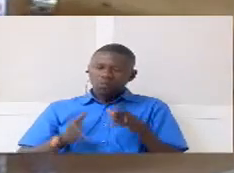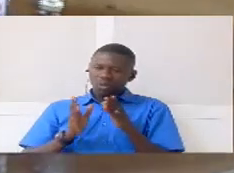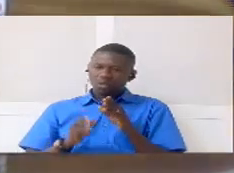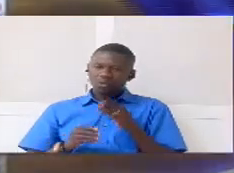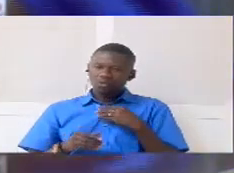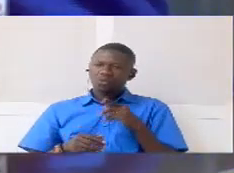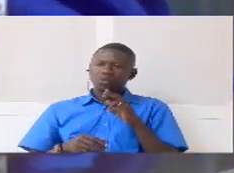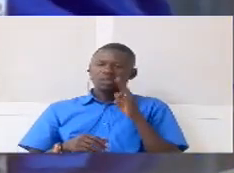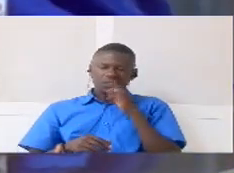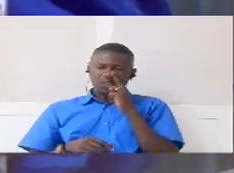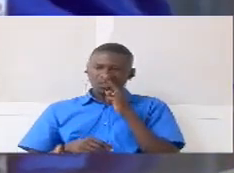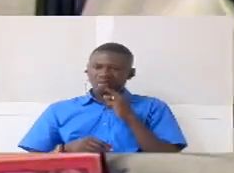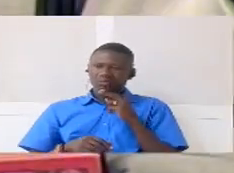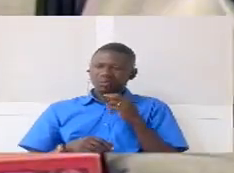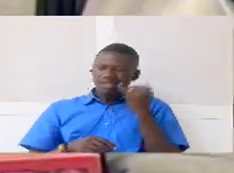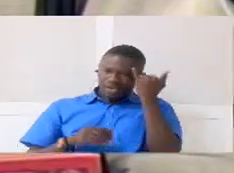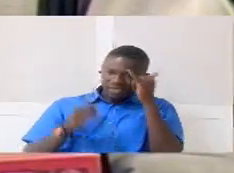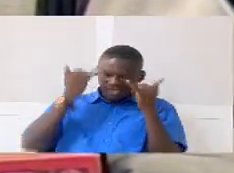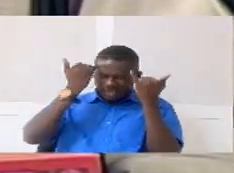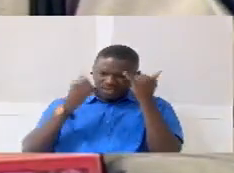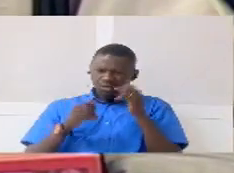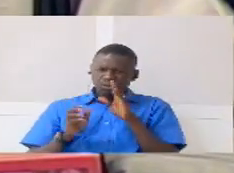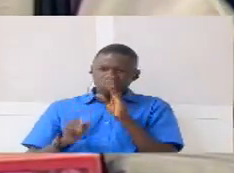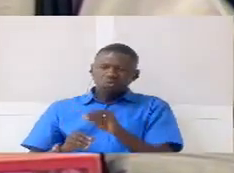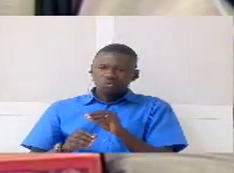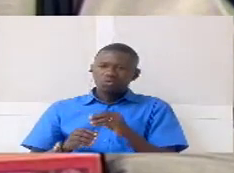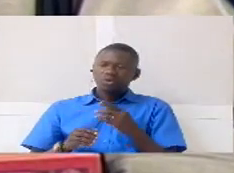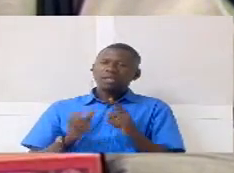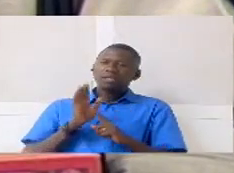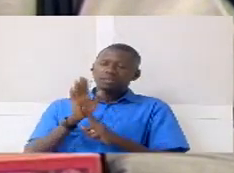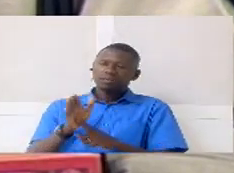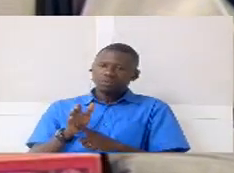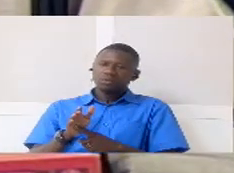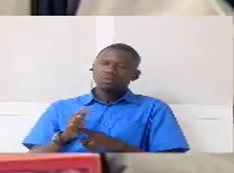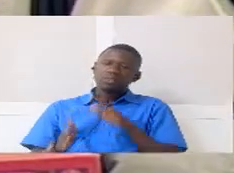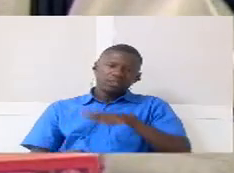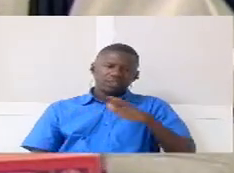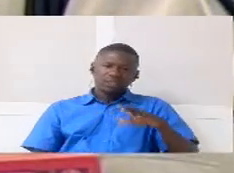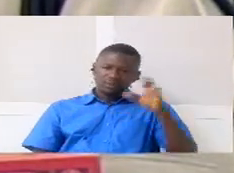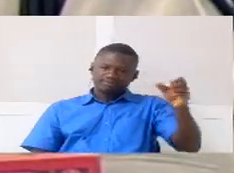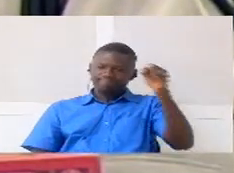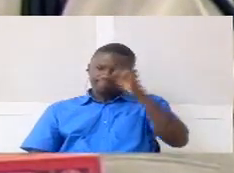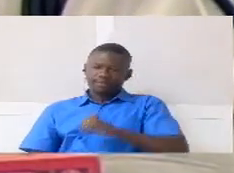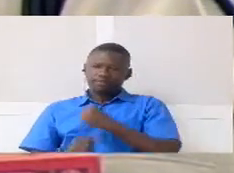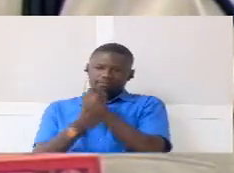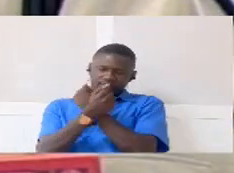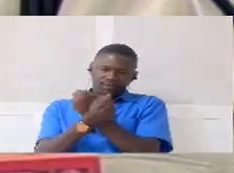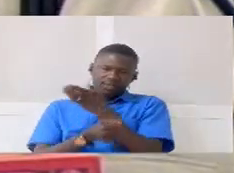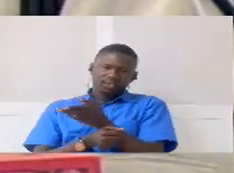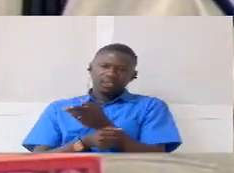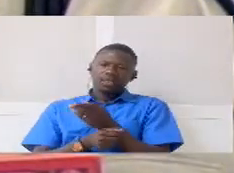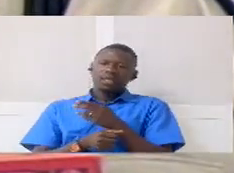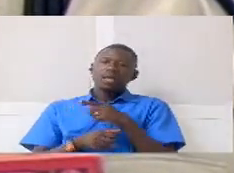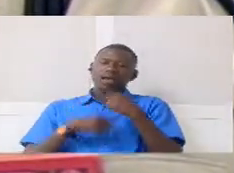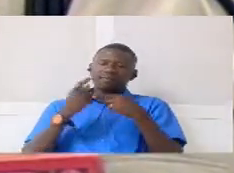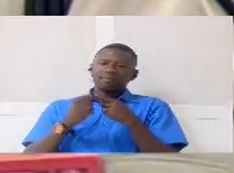prison? Yemu fere leta mandije pro dindigulu men yalon ko ke nati je wo dindin kasola pro nyin kamala nin